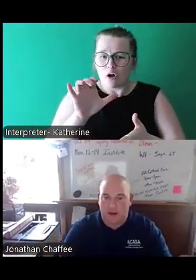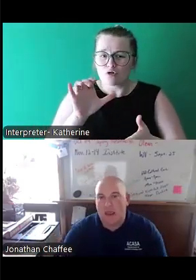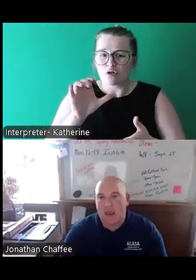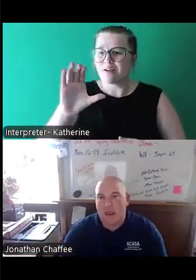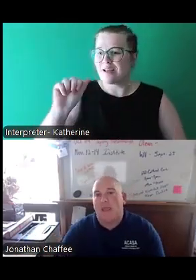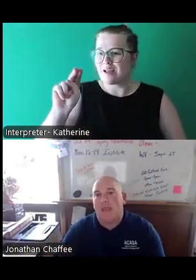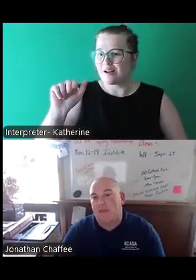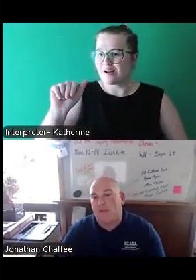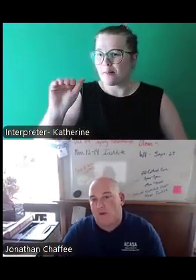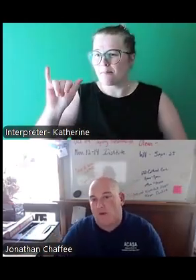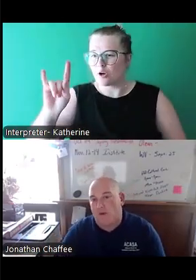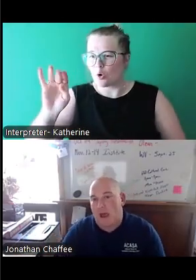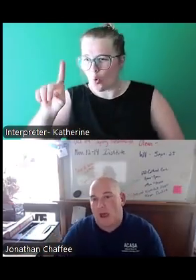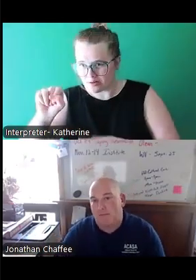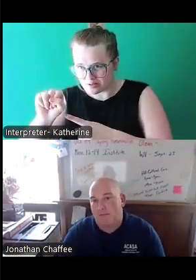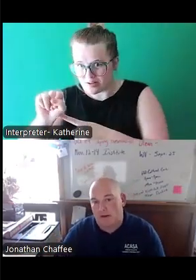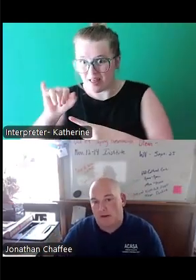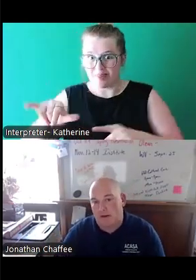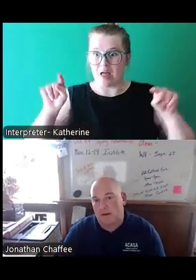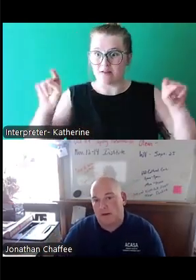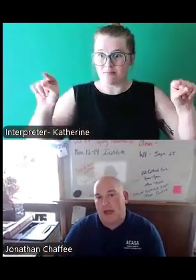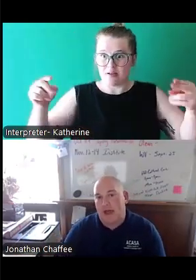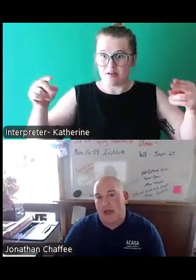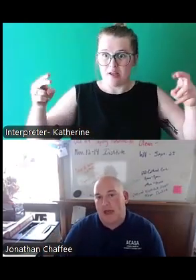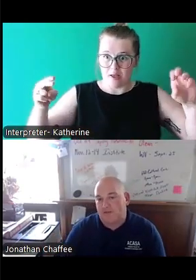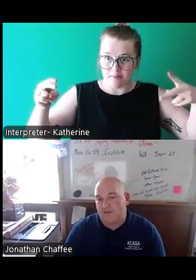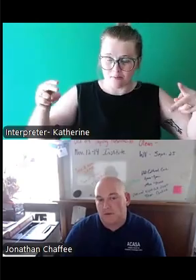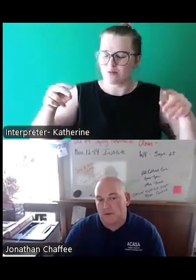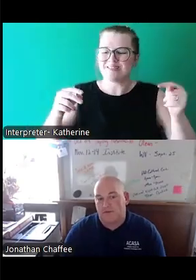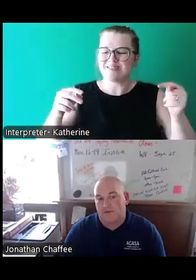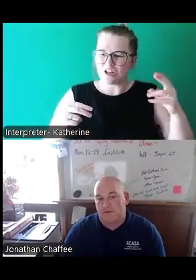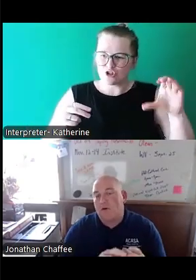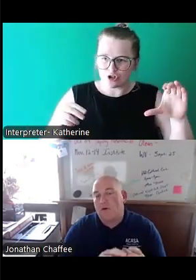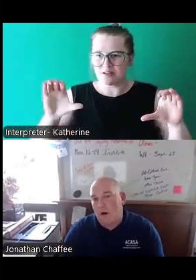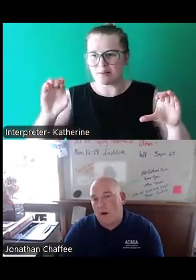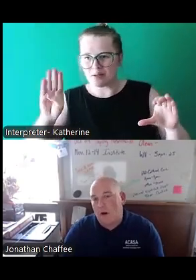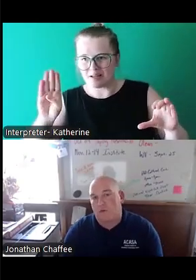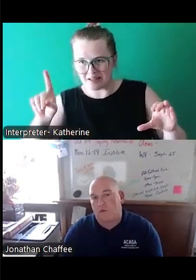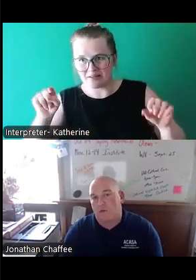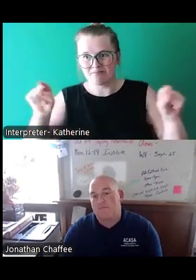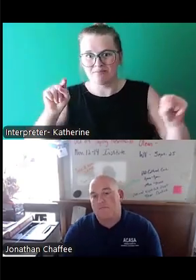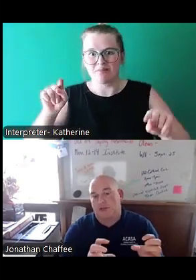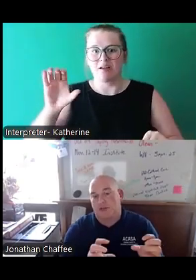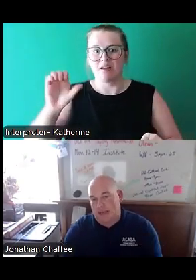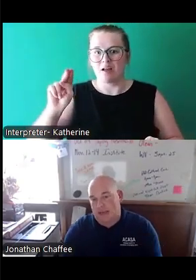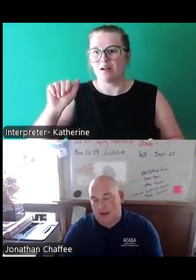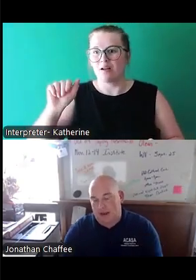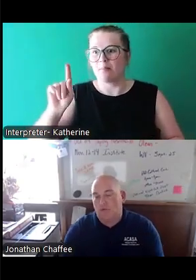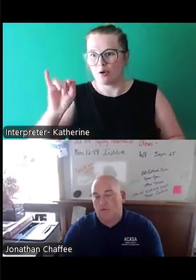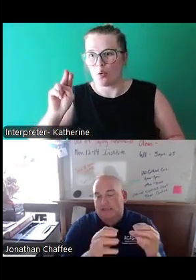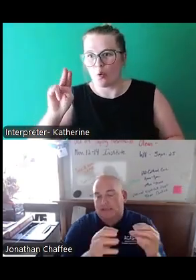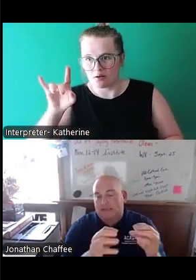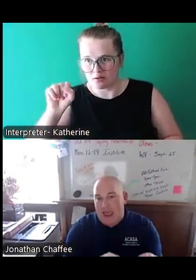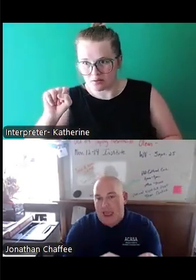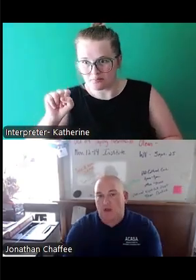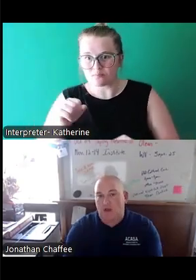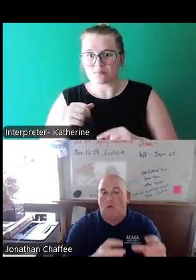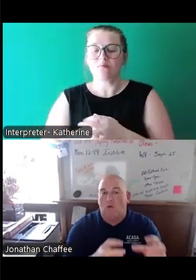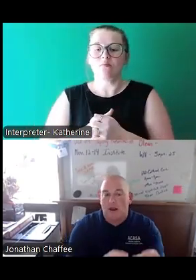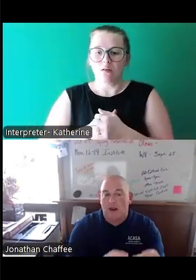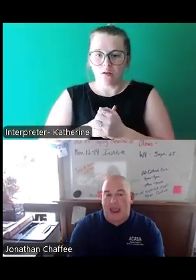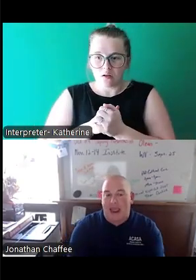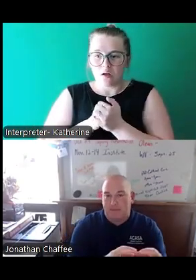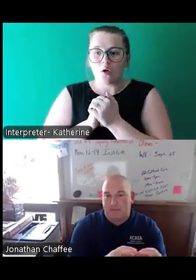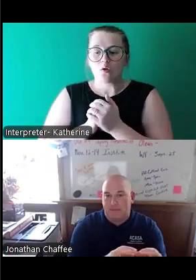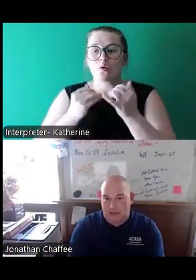cannabinoids. And with that farm hemp bill at the federal level, what it pretty much did was establish